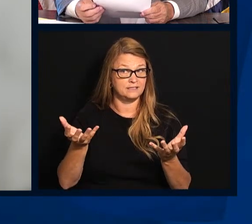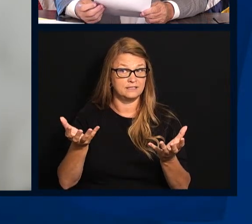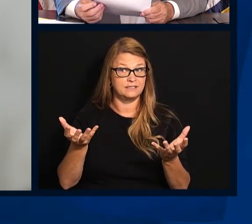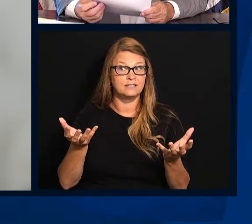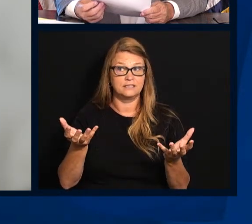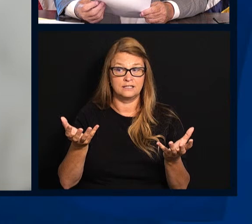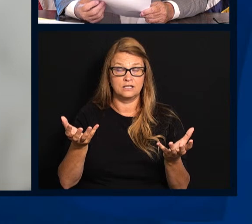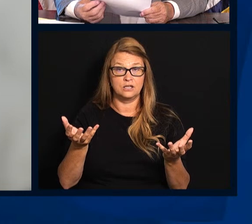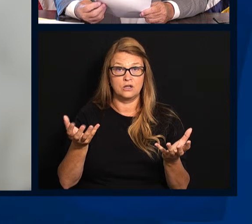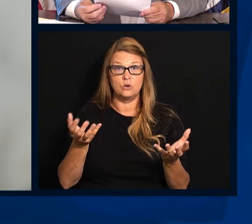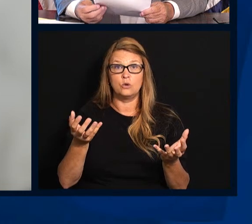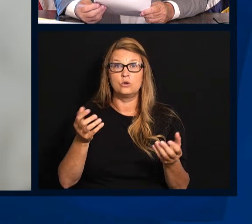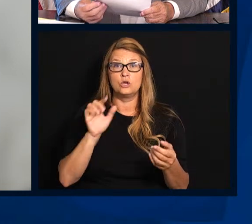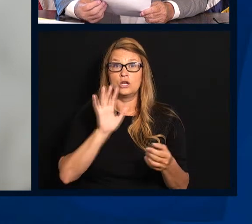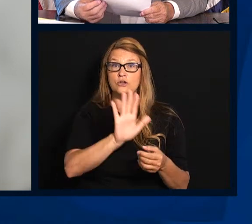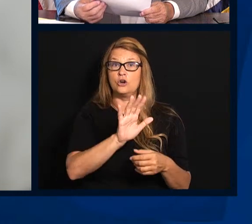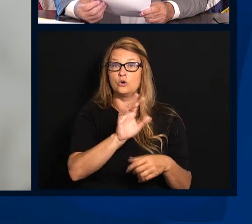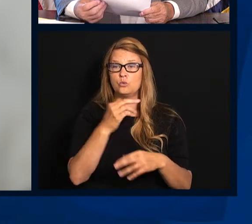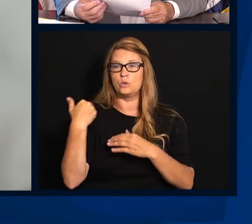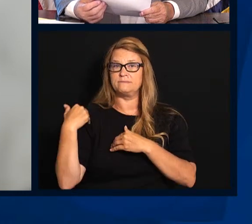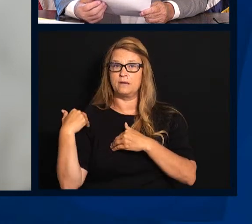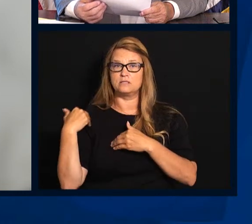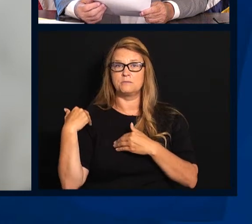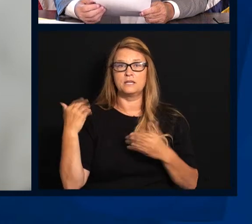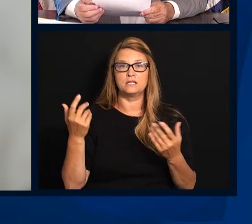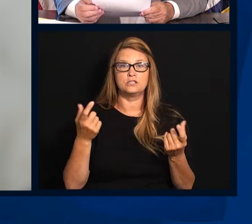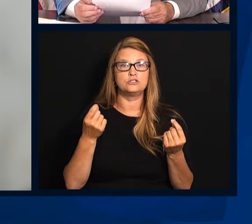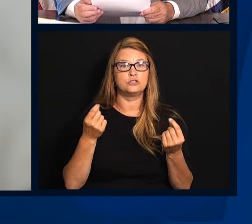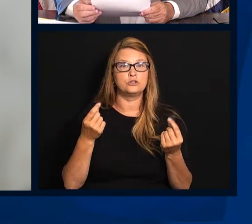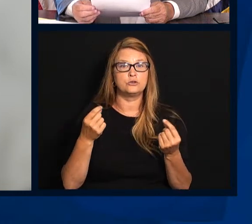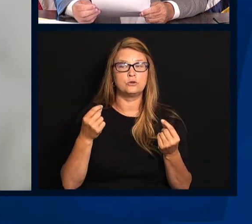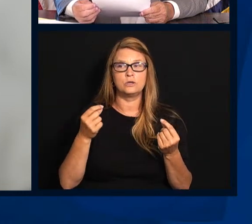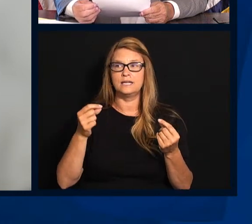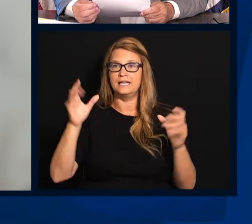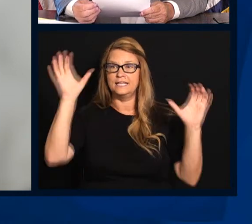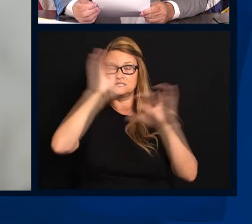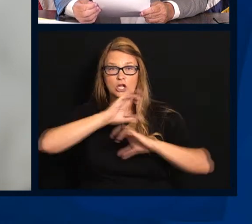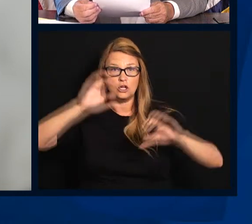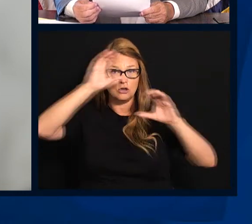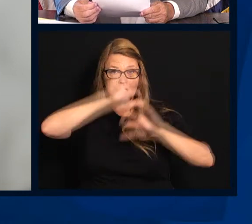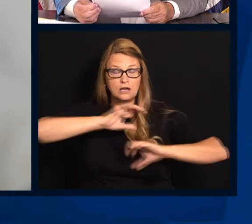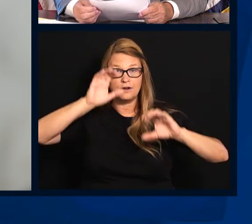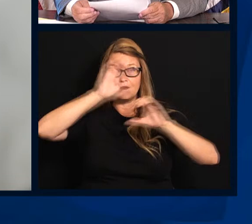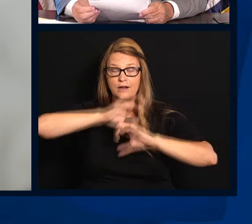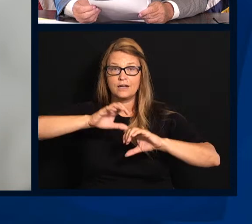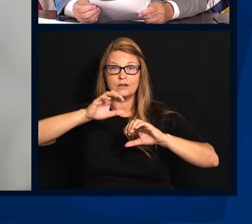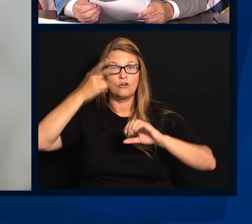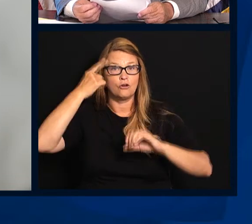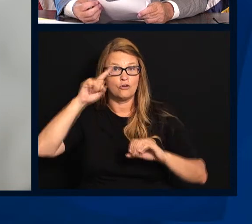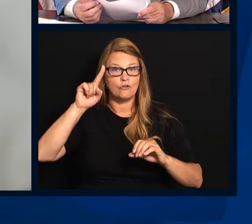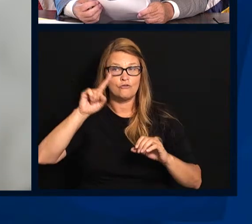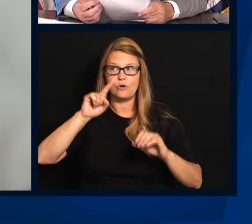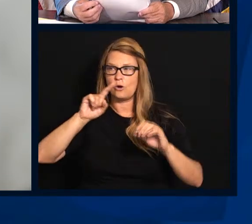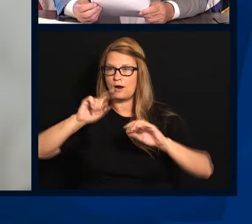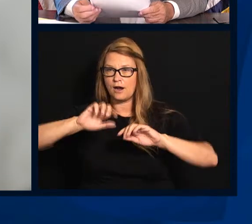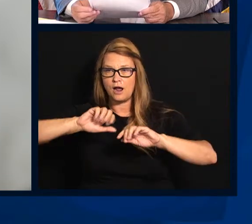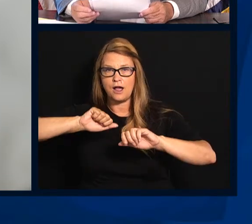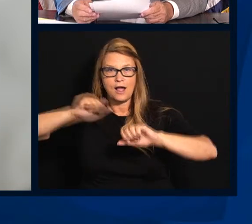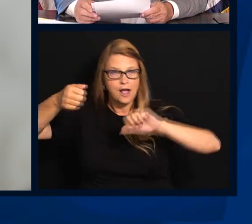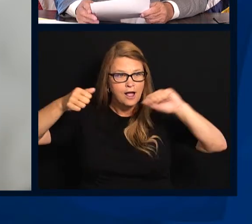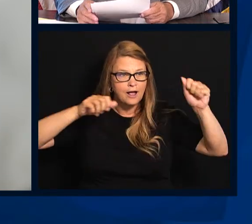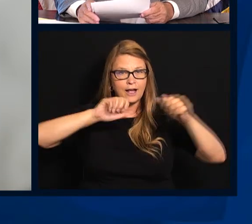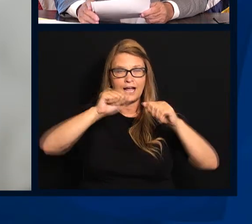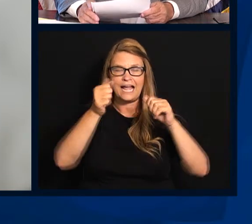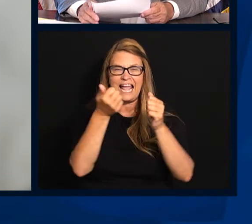just before. Melissa is going to pound the pavement in every direction she possibly can, flip every rock to